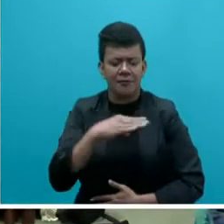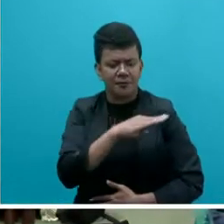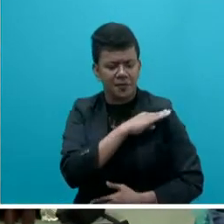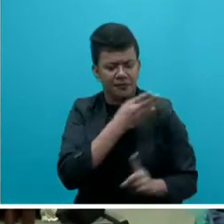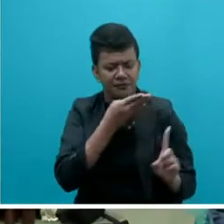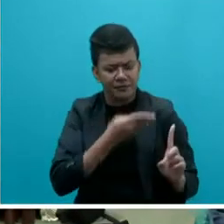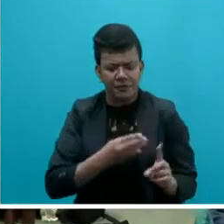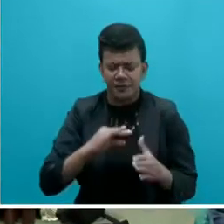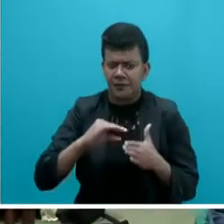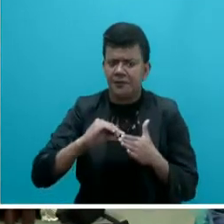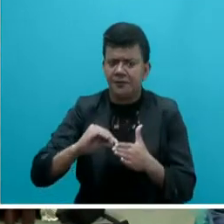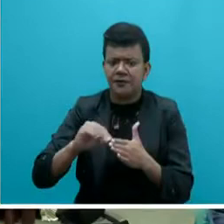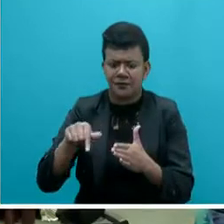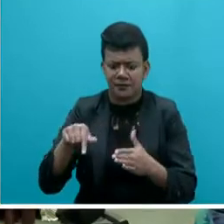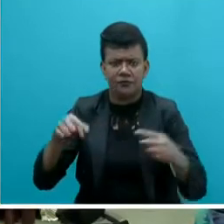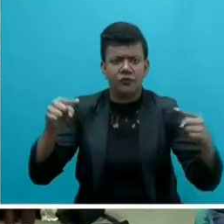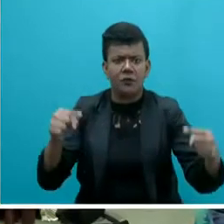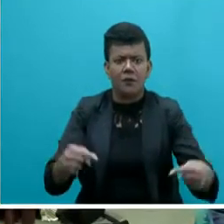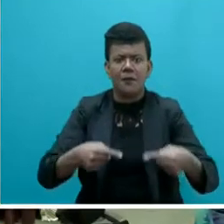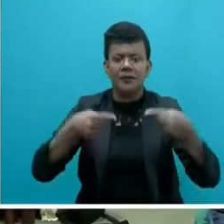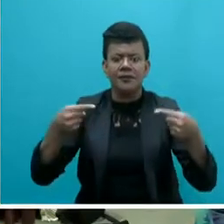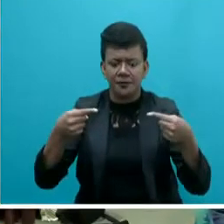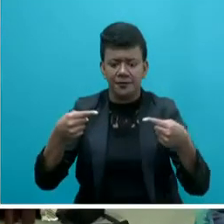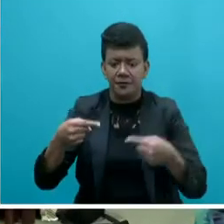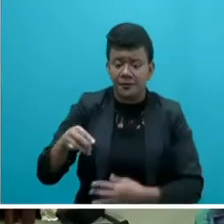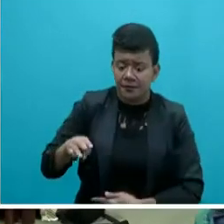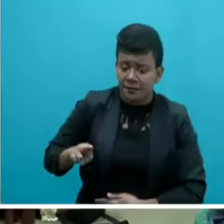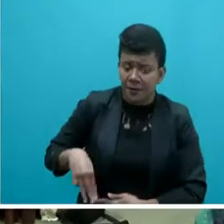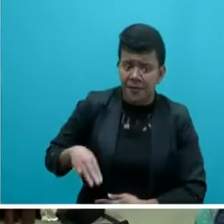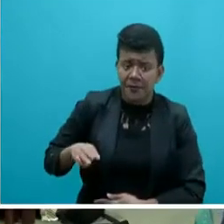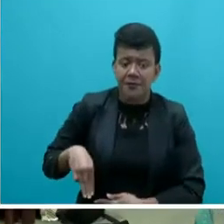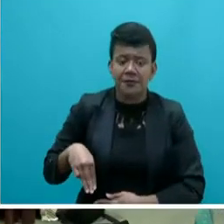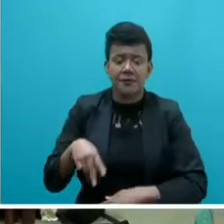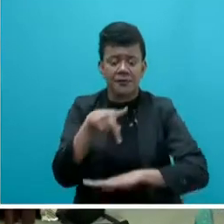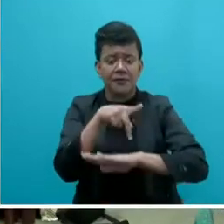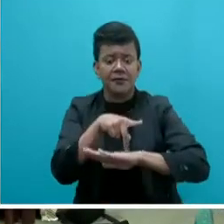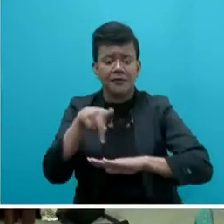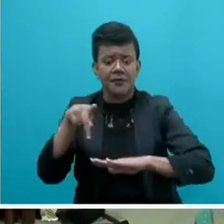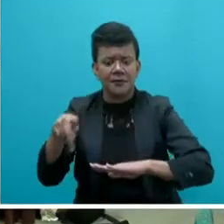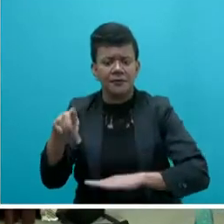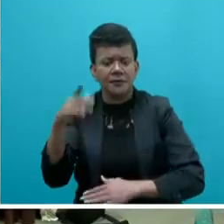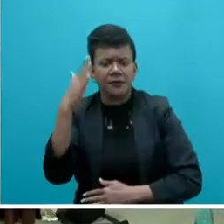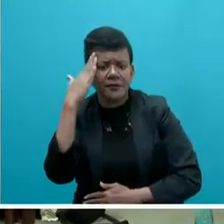of Parliament, ladies and gentlemen, dear children, good morning and Bula Vinaka.